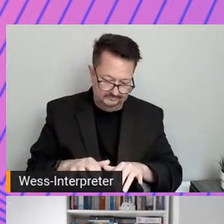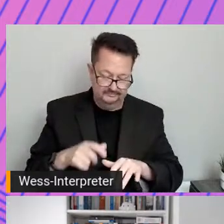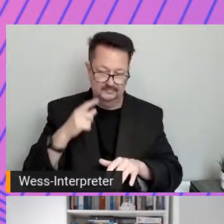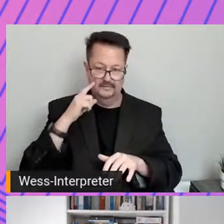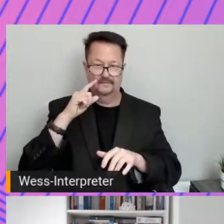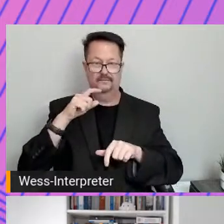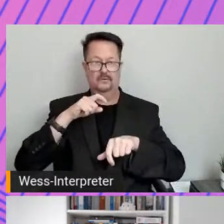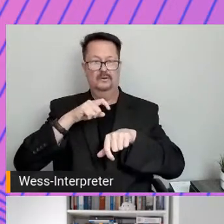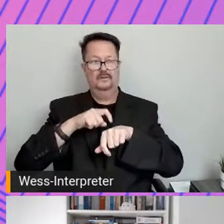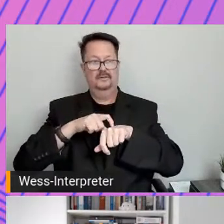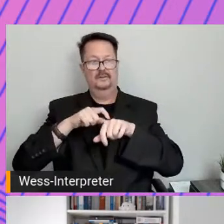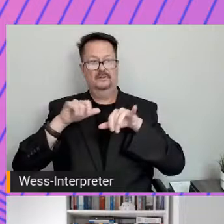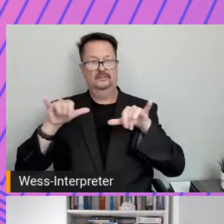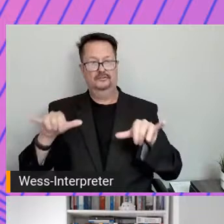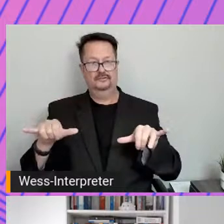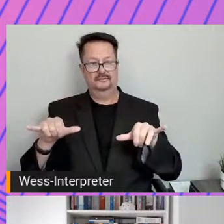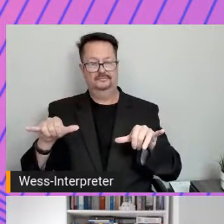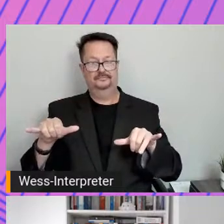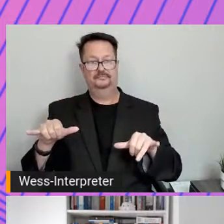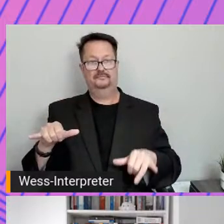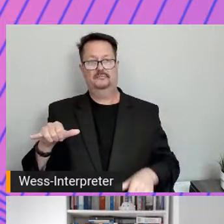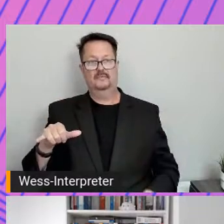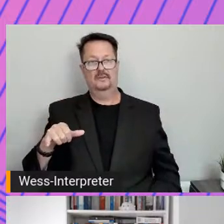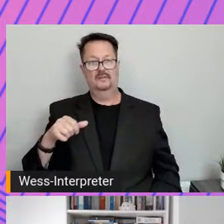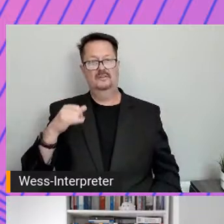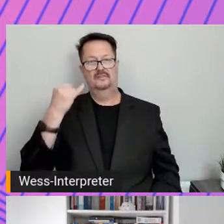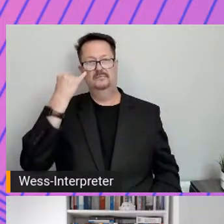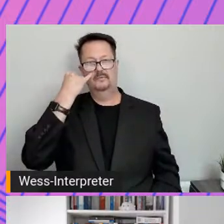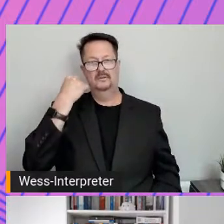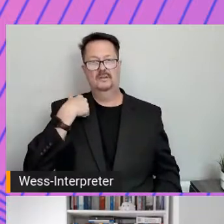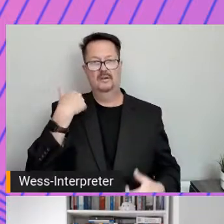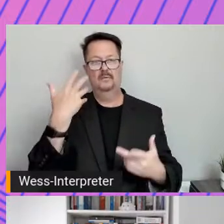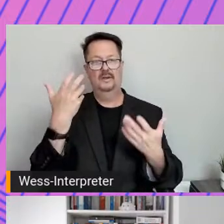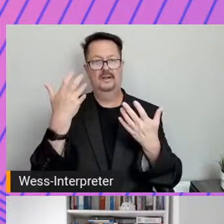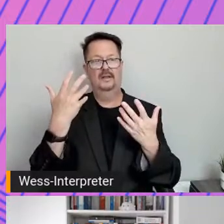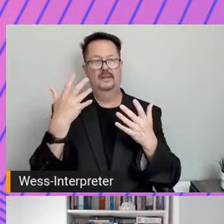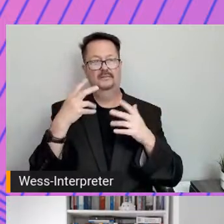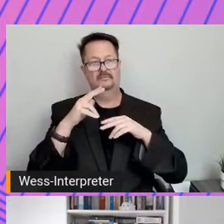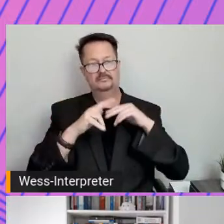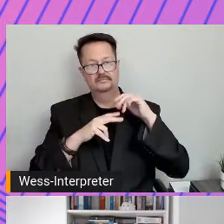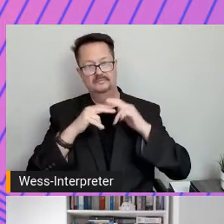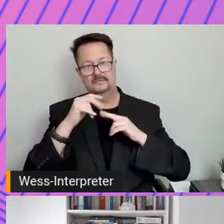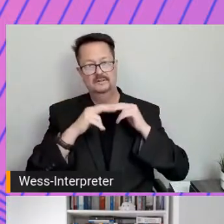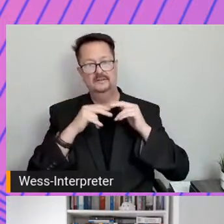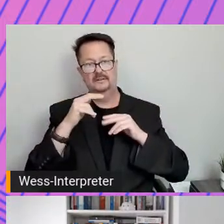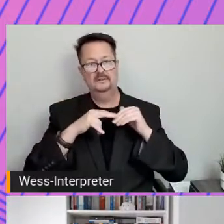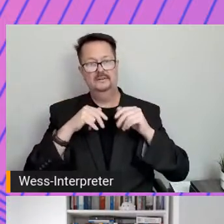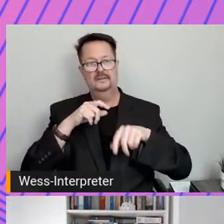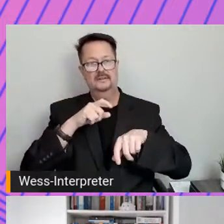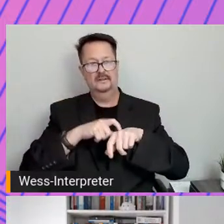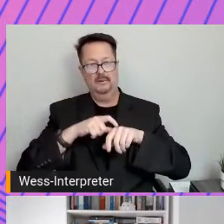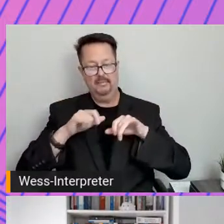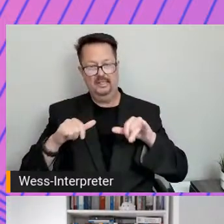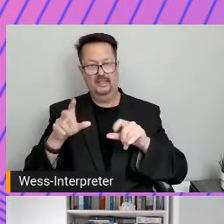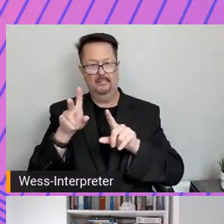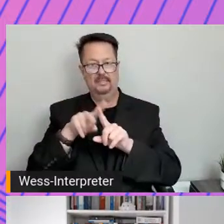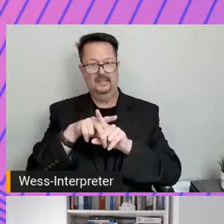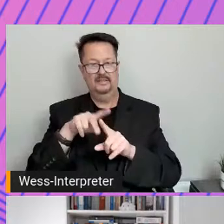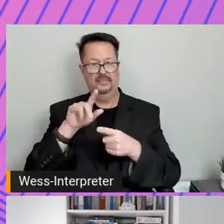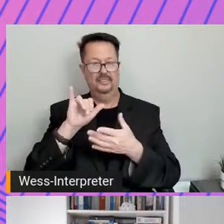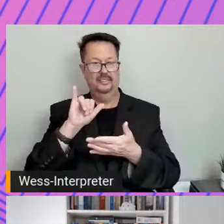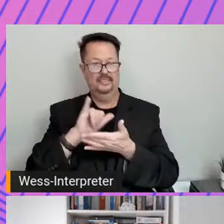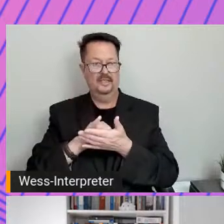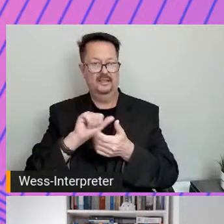then this comes to a question. If I want to build a concurrent application, how can I build an application that can actually handle my